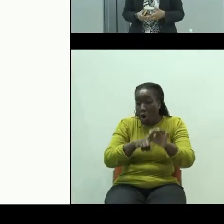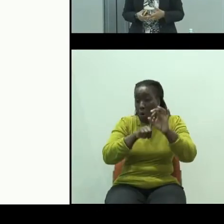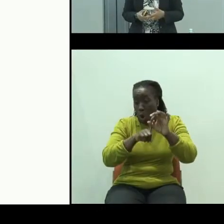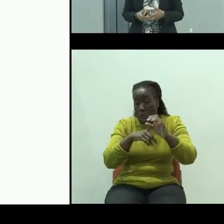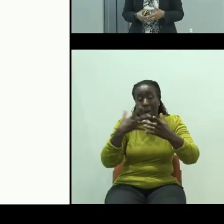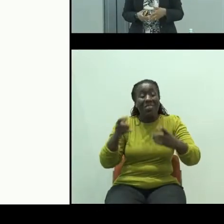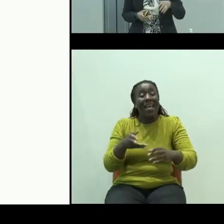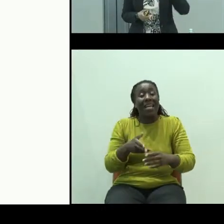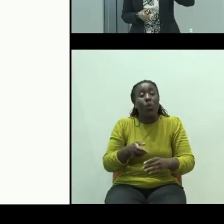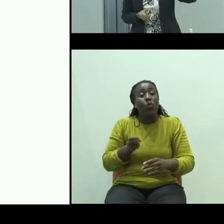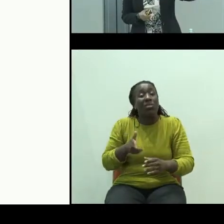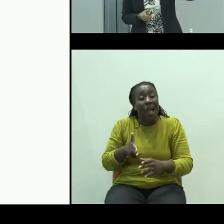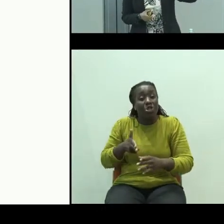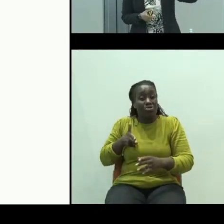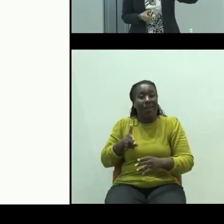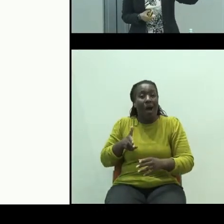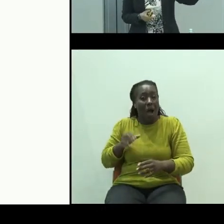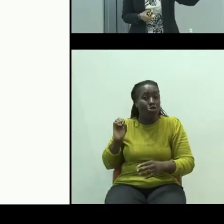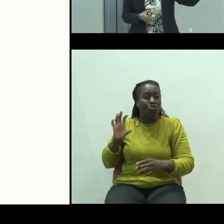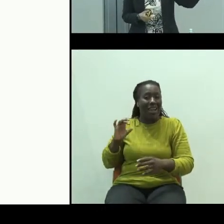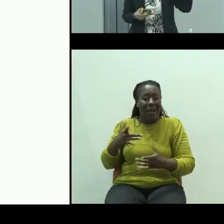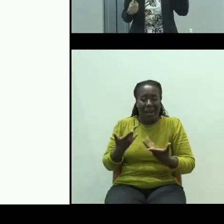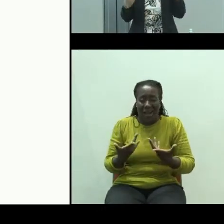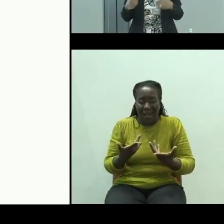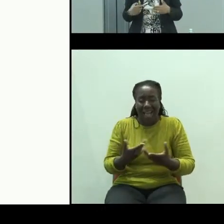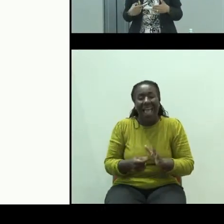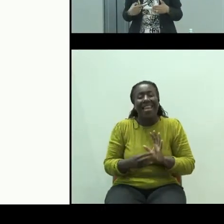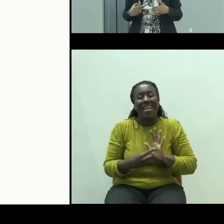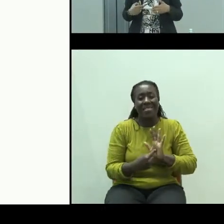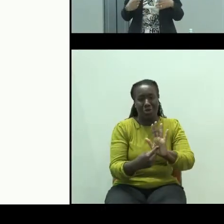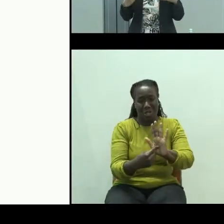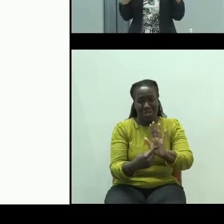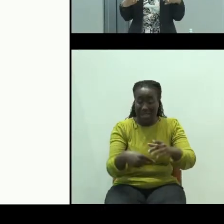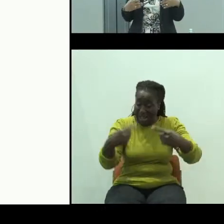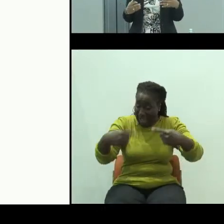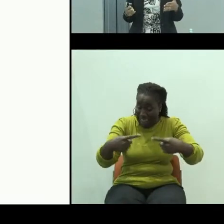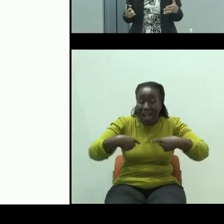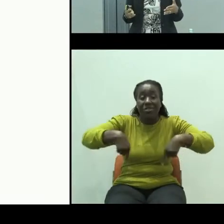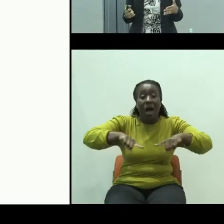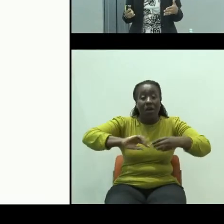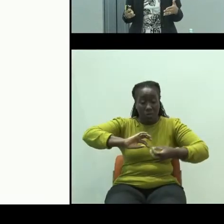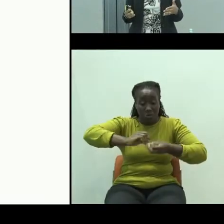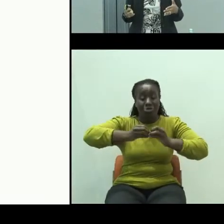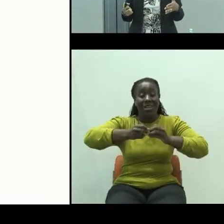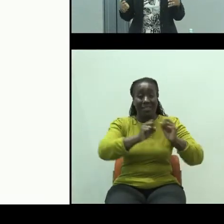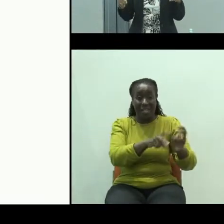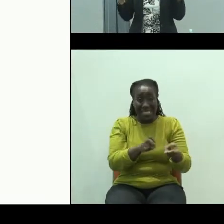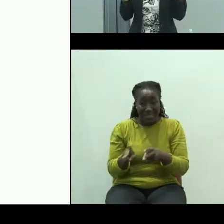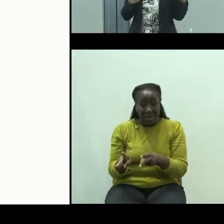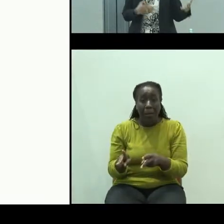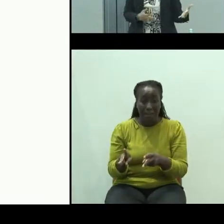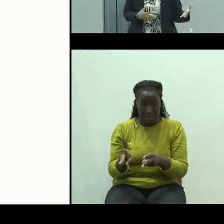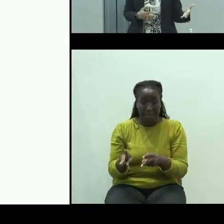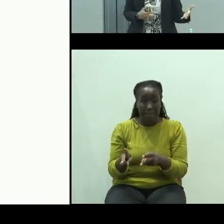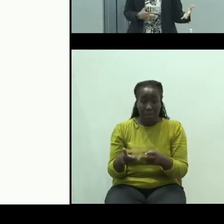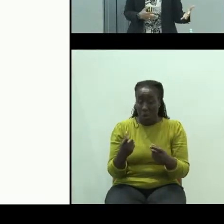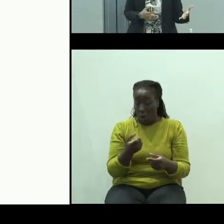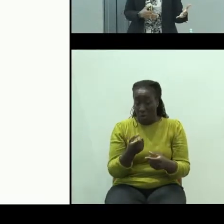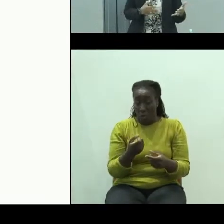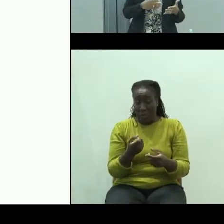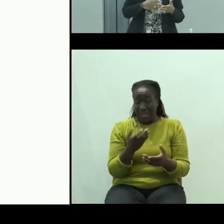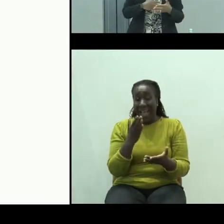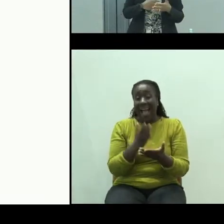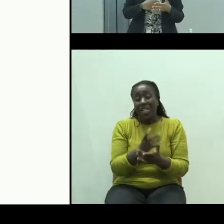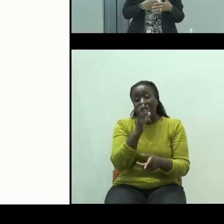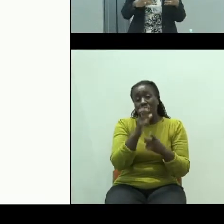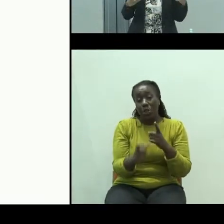gene expression. The benefit of this to us is that it allows us to construct a system where what we're actually doing